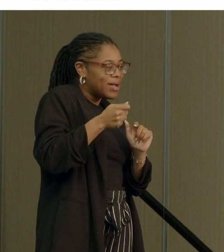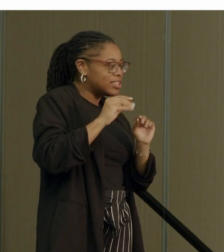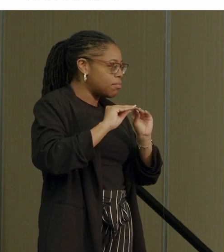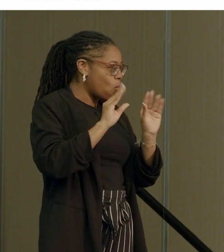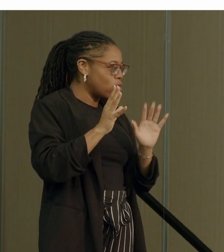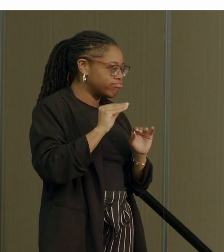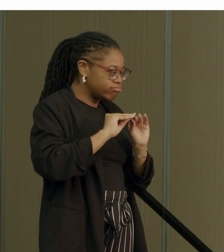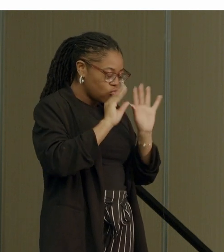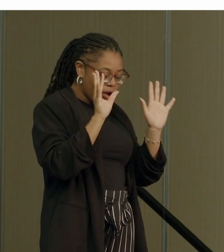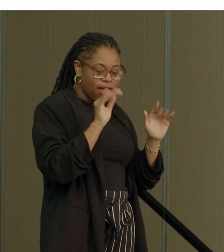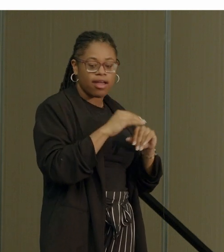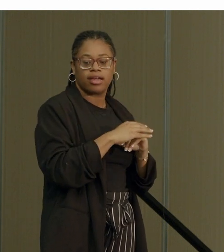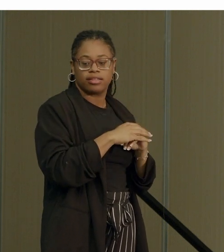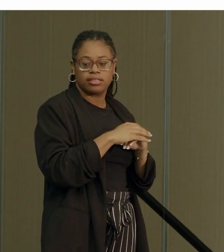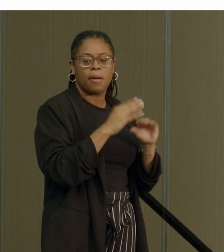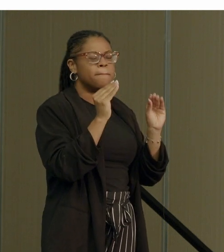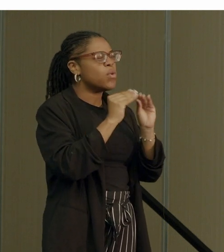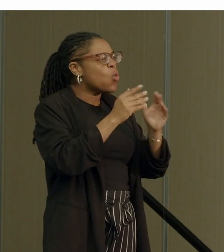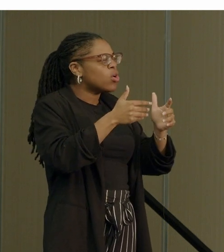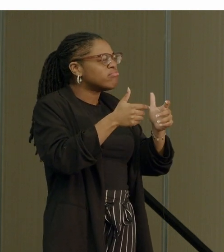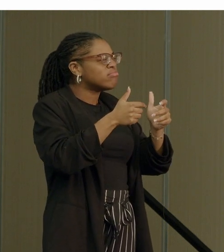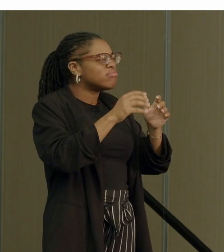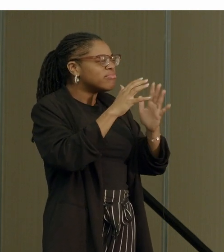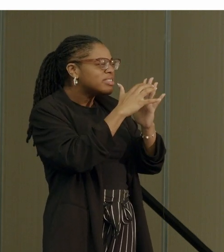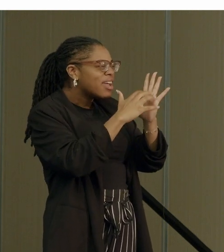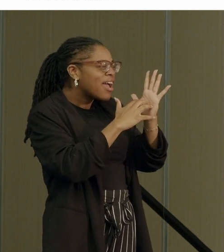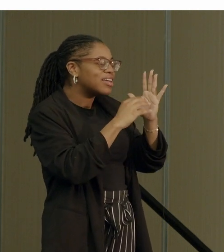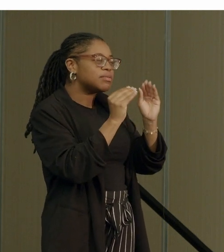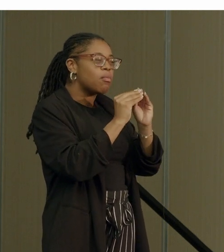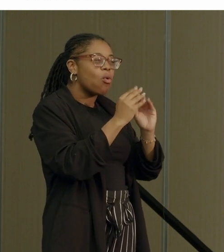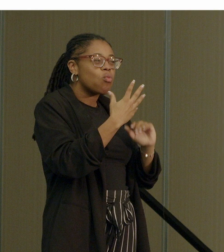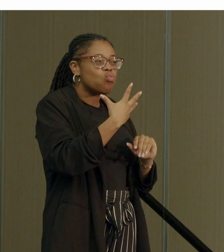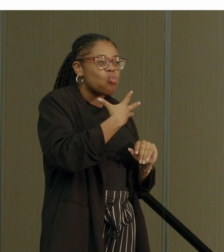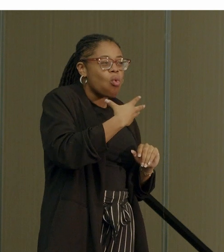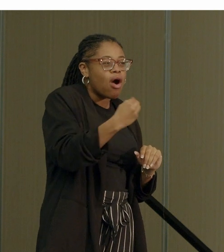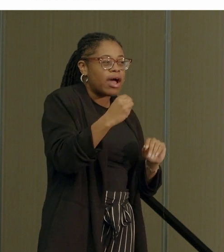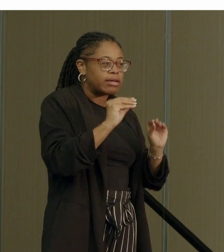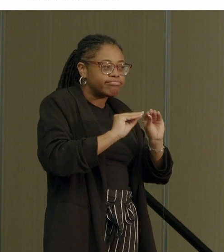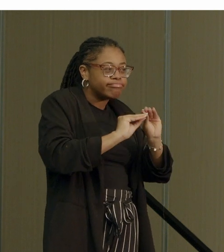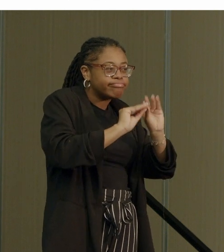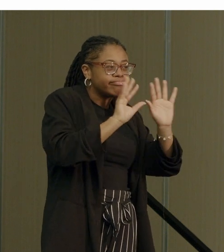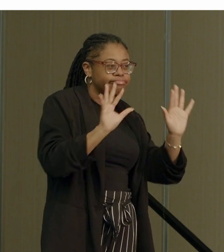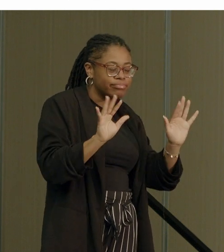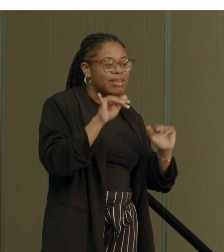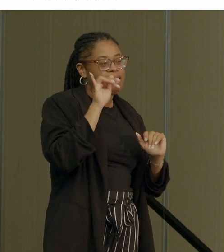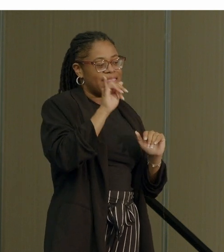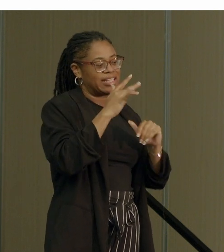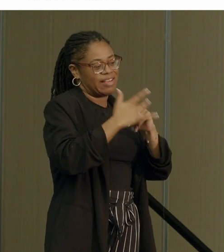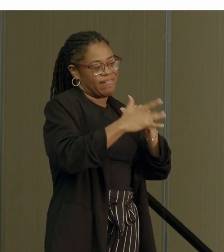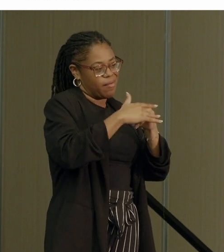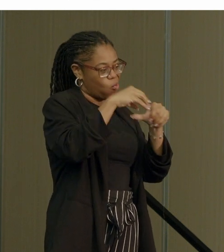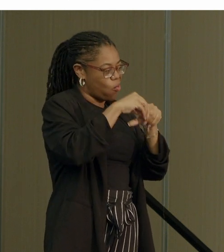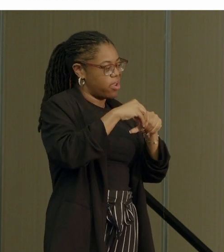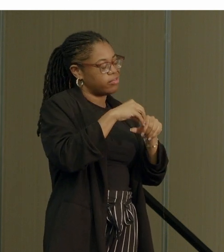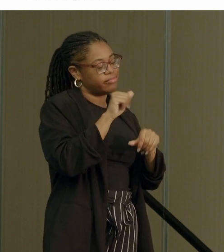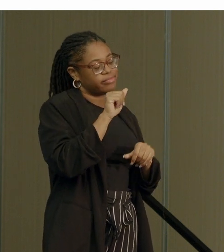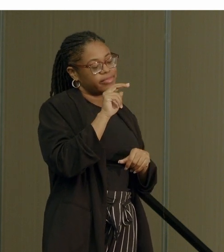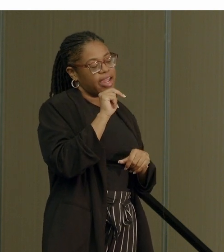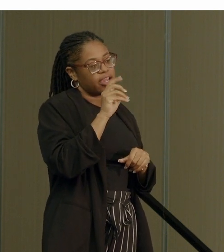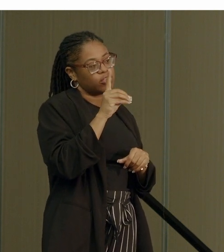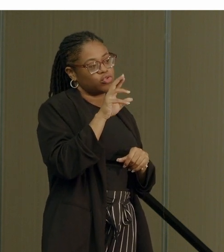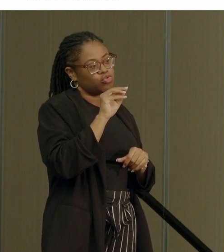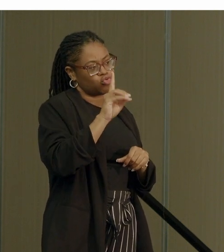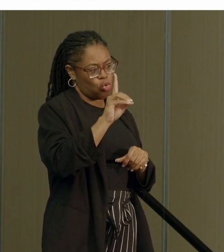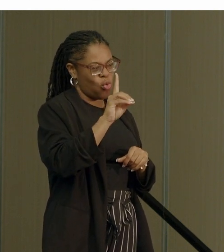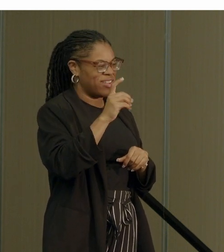brighter, makes the text brighter and whiter, and that's available in Android 15,